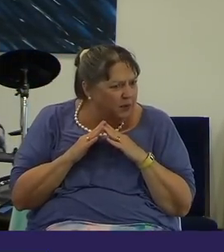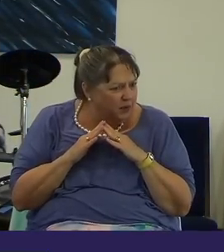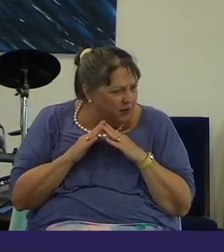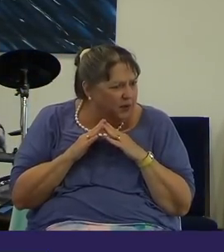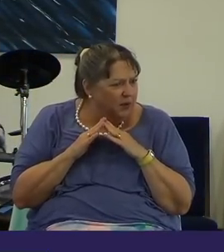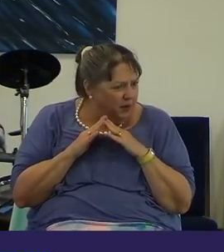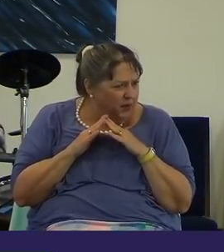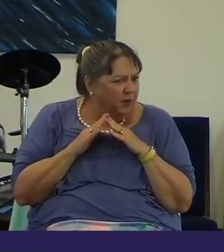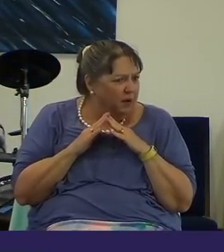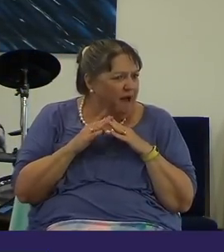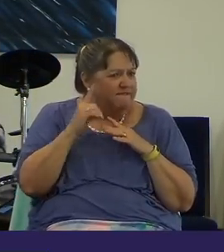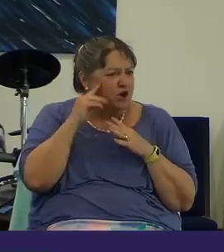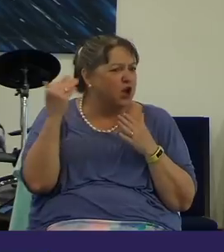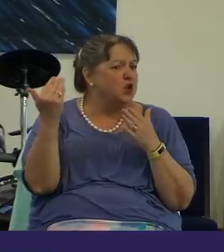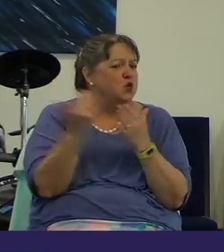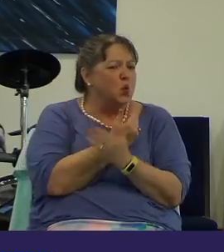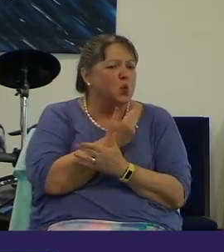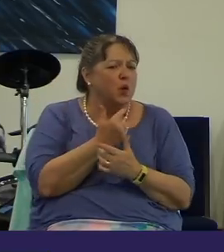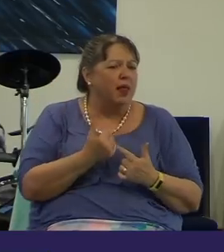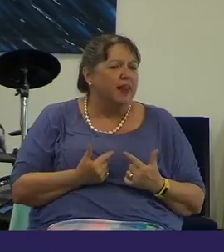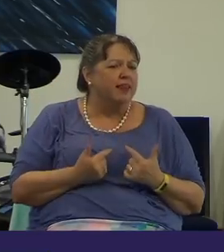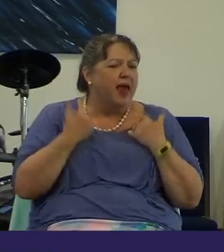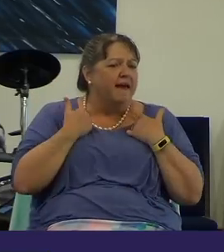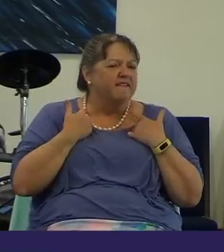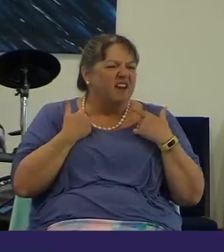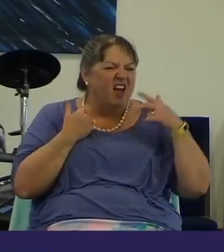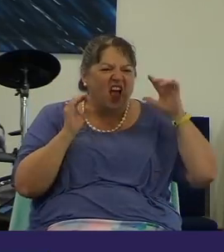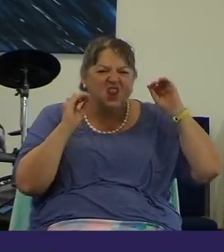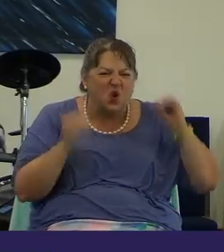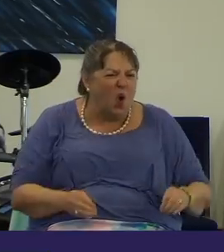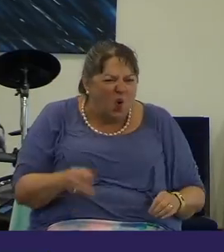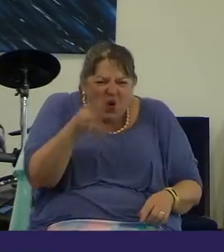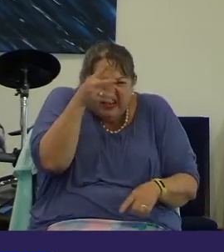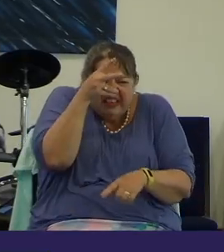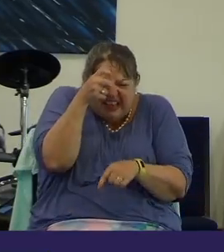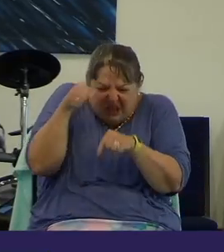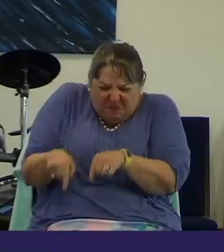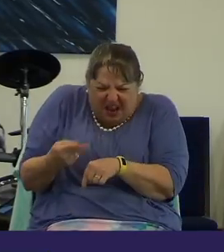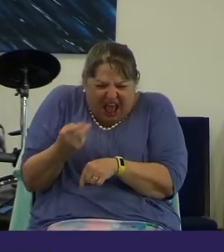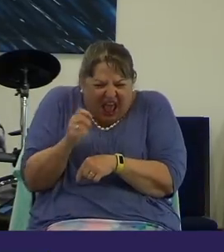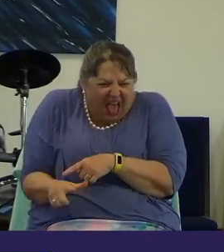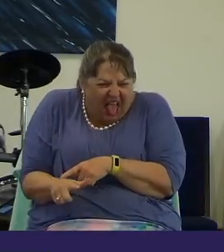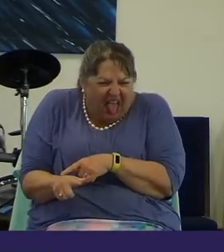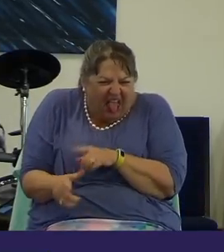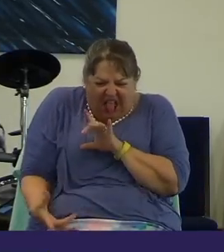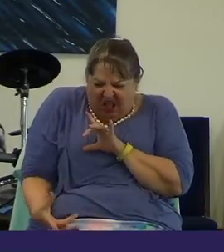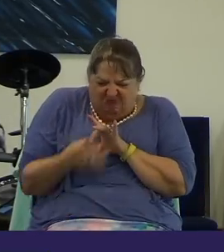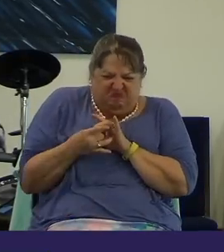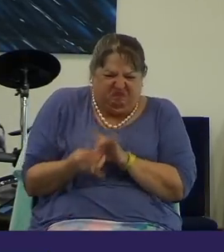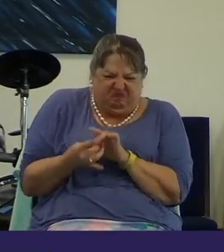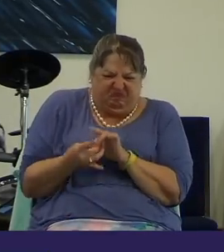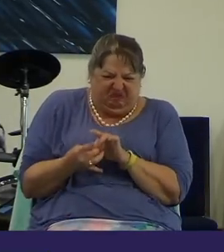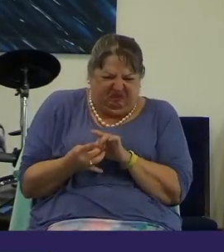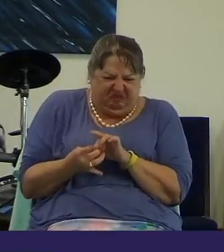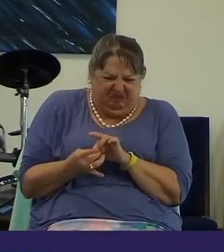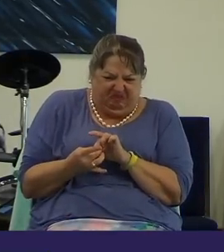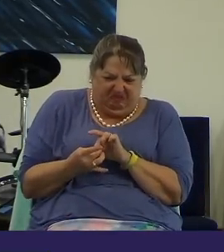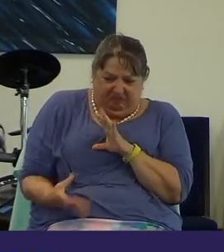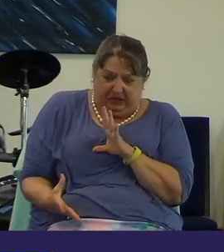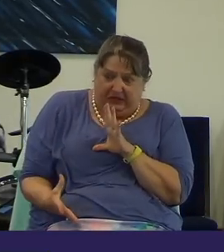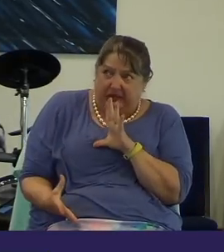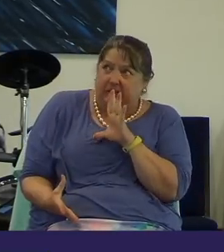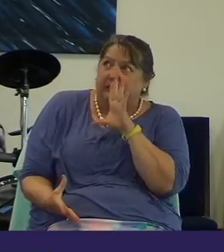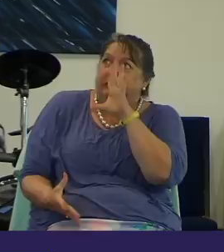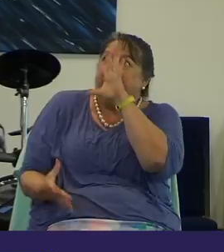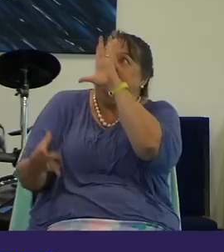him for newness of life. There is no demon in hell that can keep us strapped if we know the living Christ.